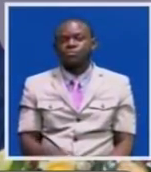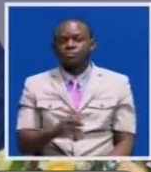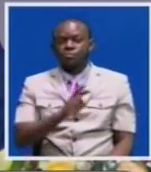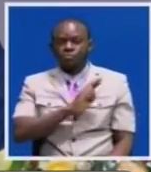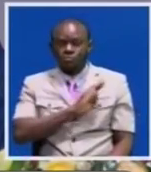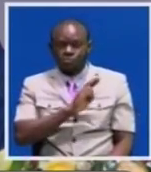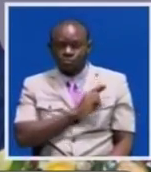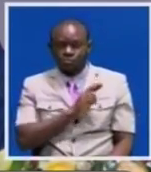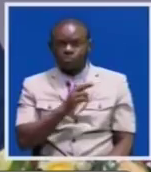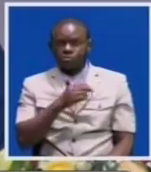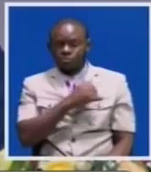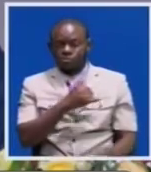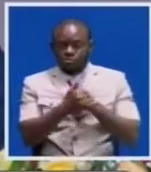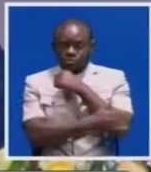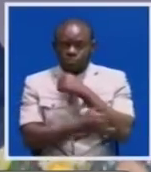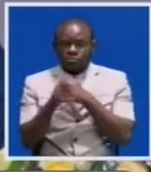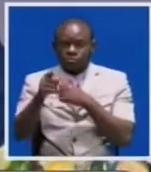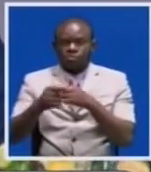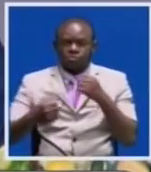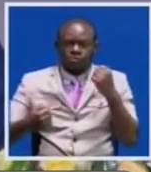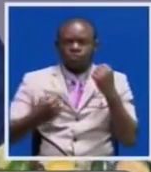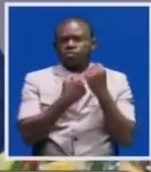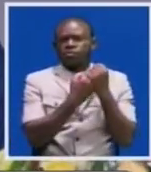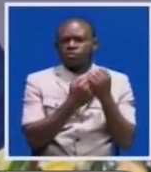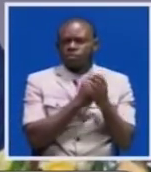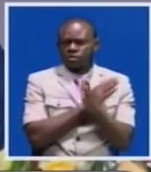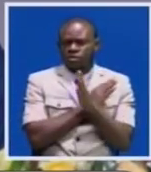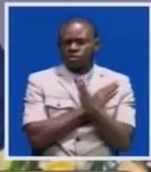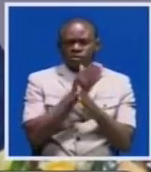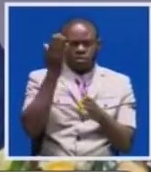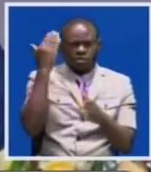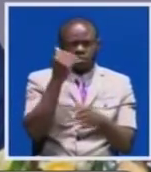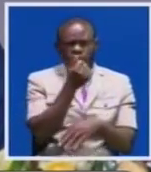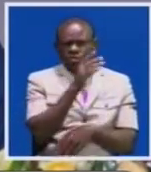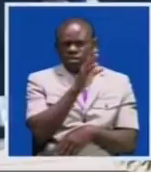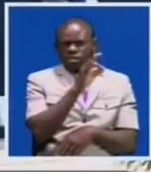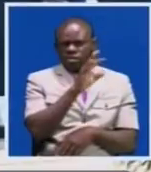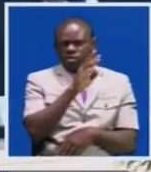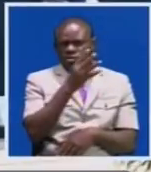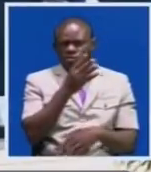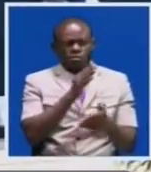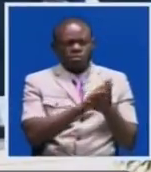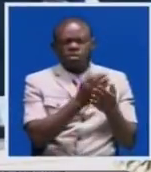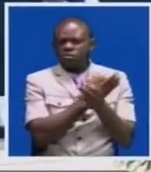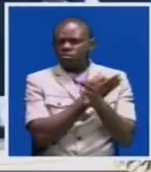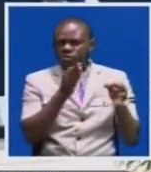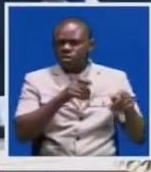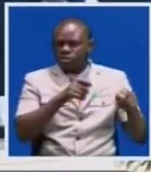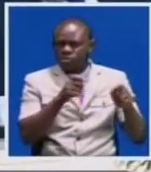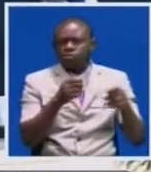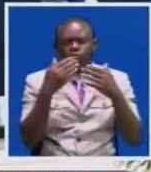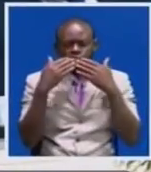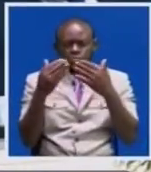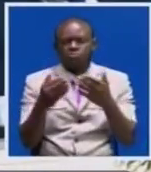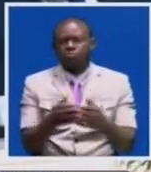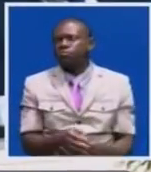in contributing to Zambia's liberation from colonial rule in 1964. The minister also spoke about